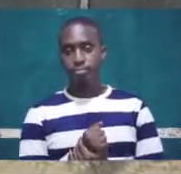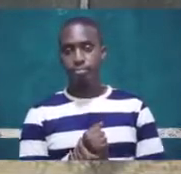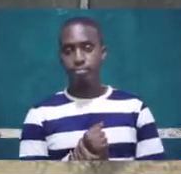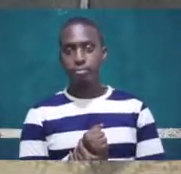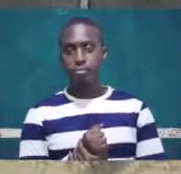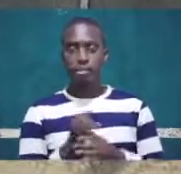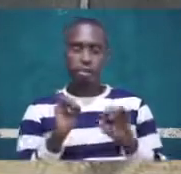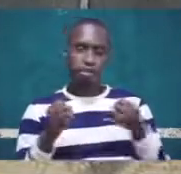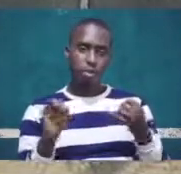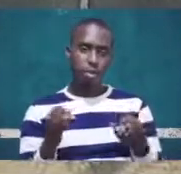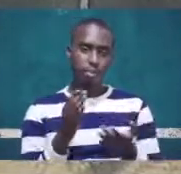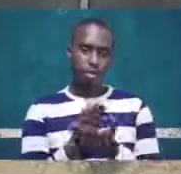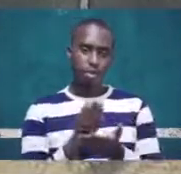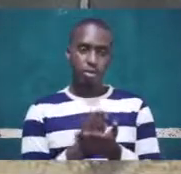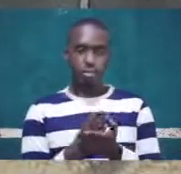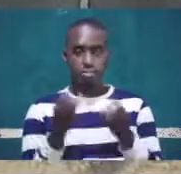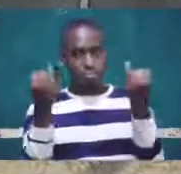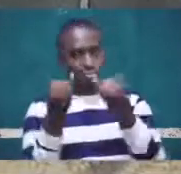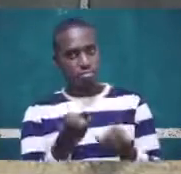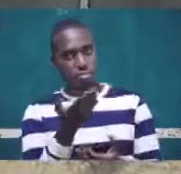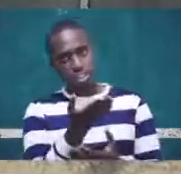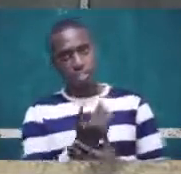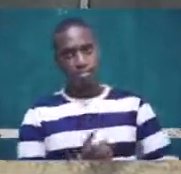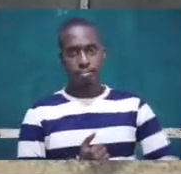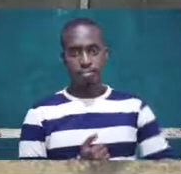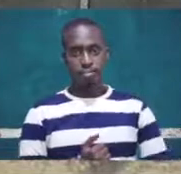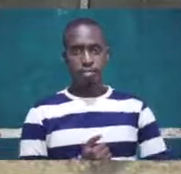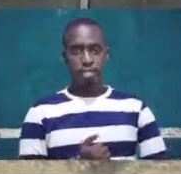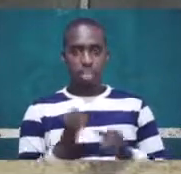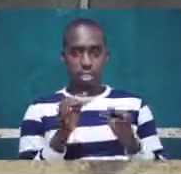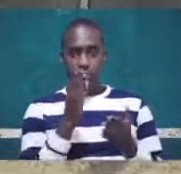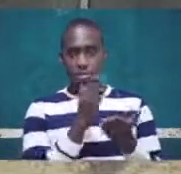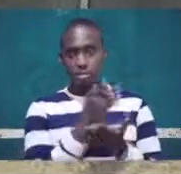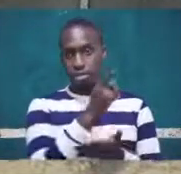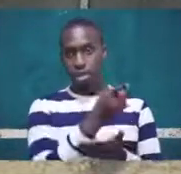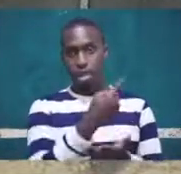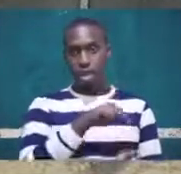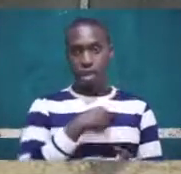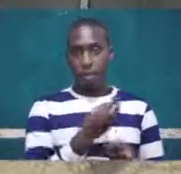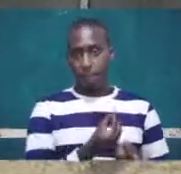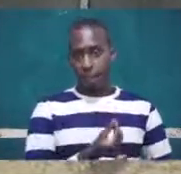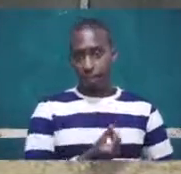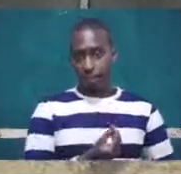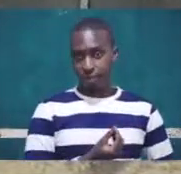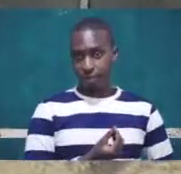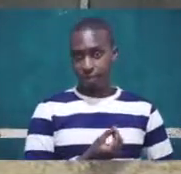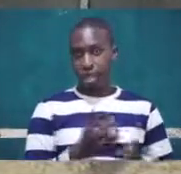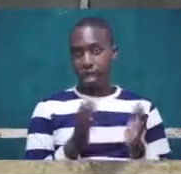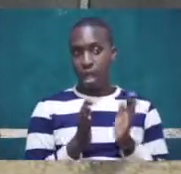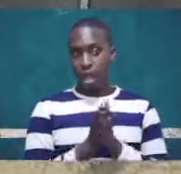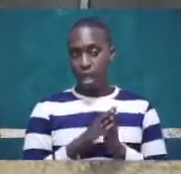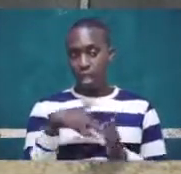let us try to illustrate it here. So if this is our price, and